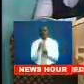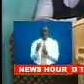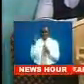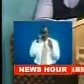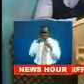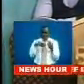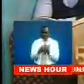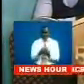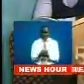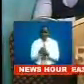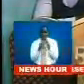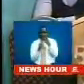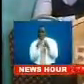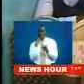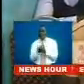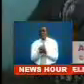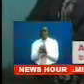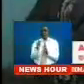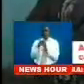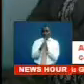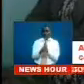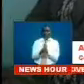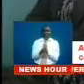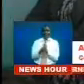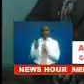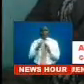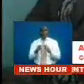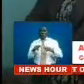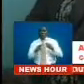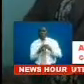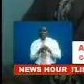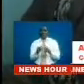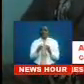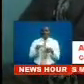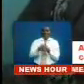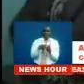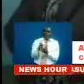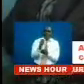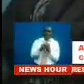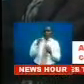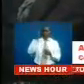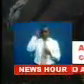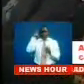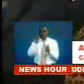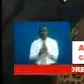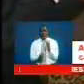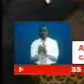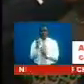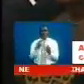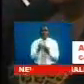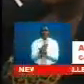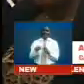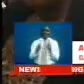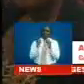concern to all. According to him, lawyer-client ratio and affordability are some of the reasons why most Ghanaians